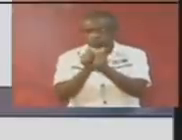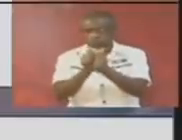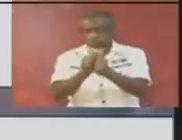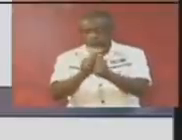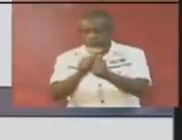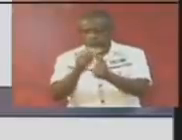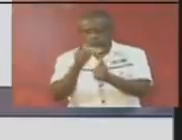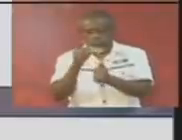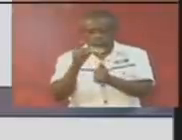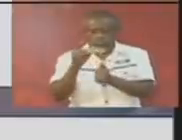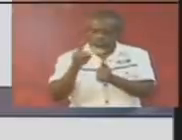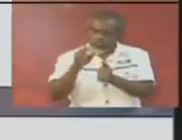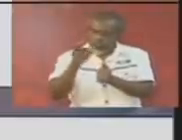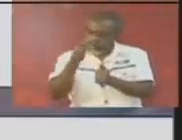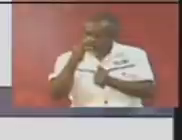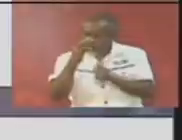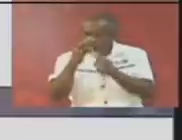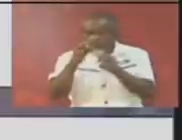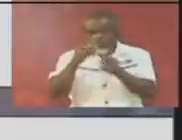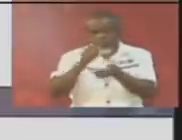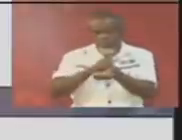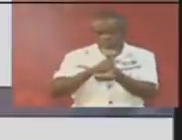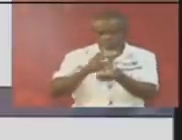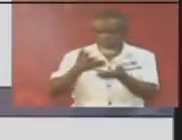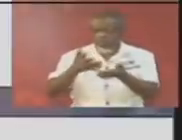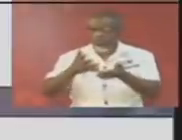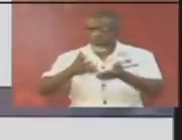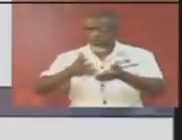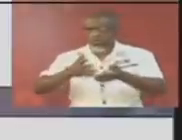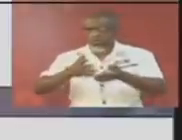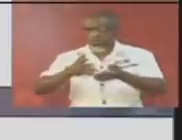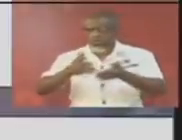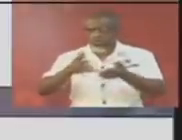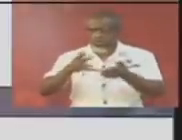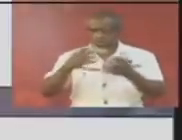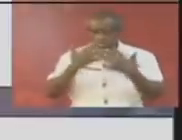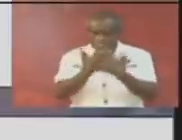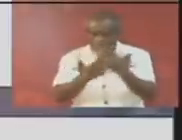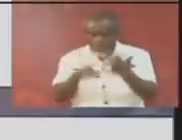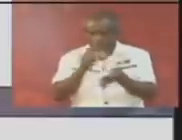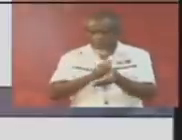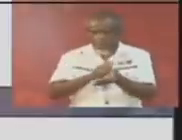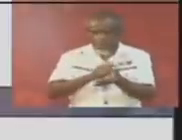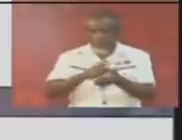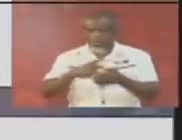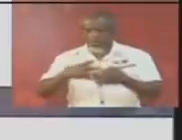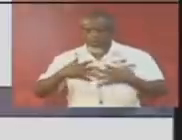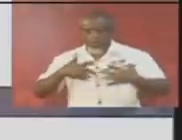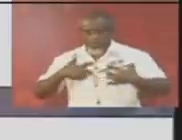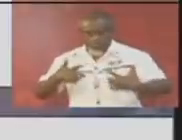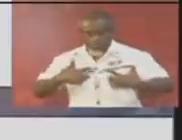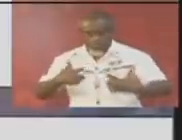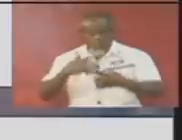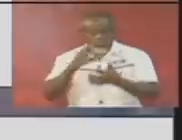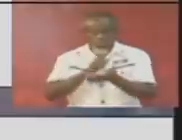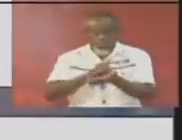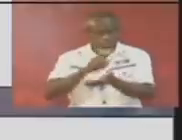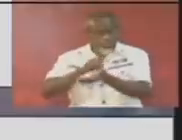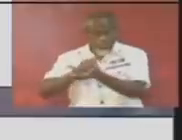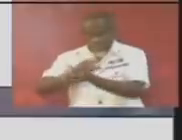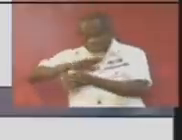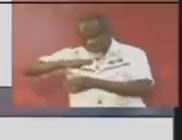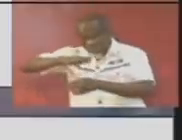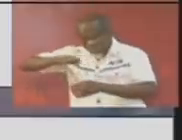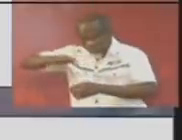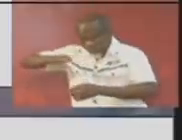dietitians, specialists, including endocrinologists, nephrologists, cardiologists, pulmonologists, to name a few. And